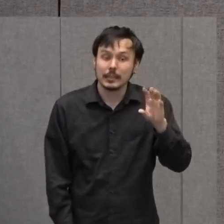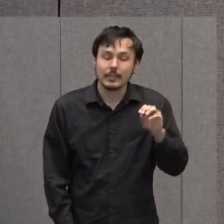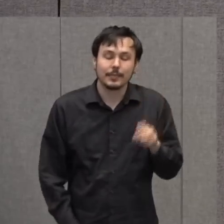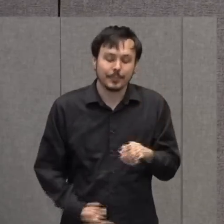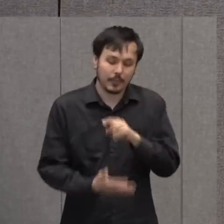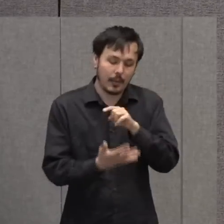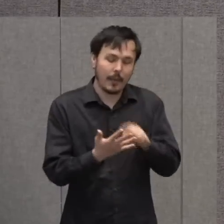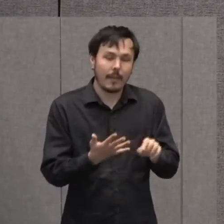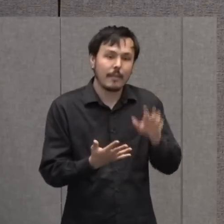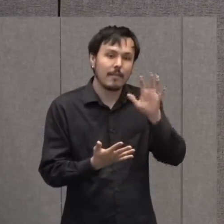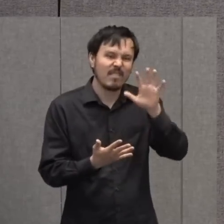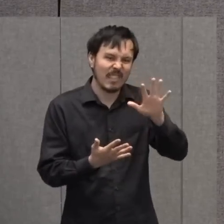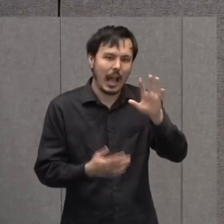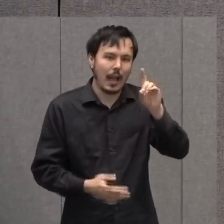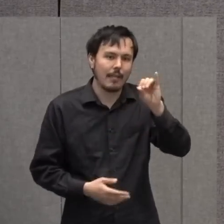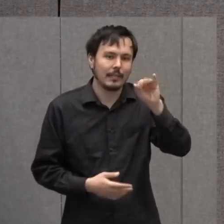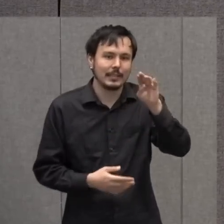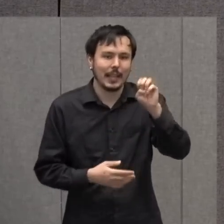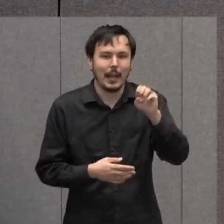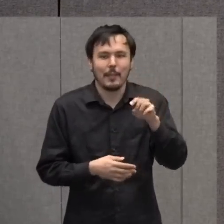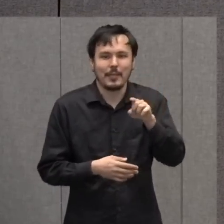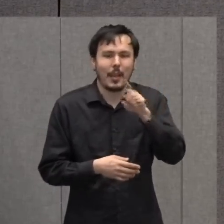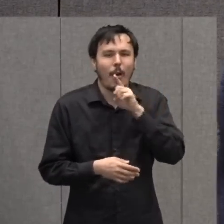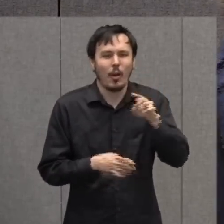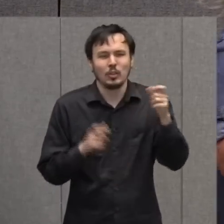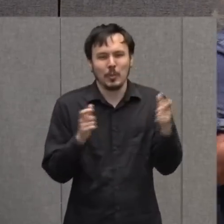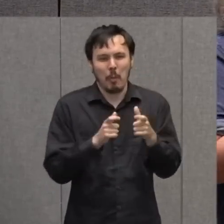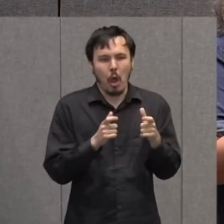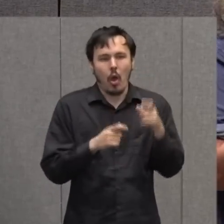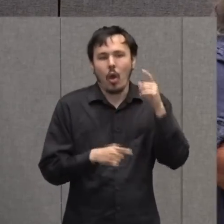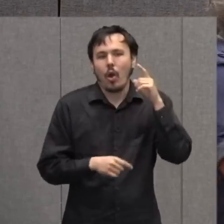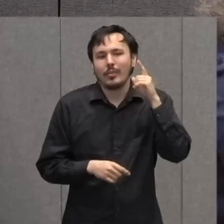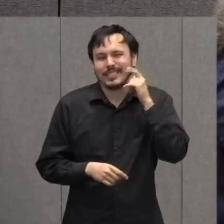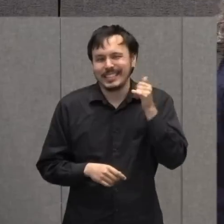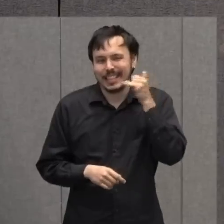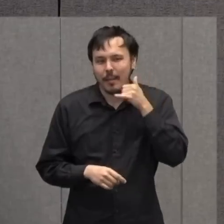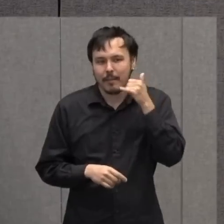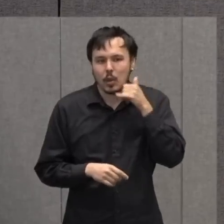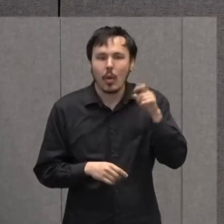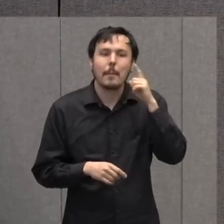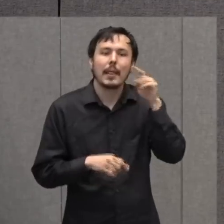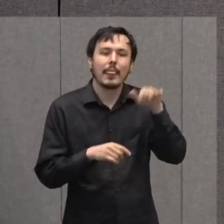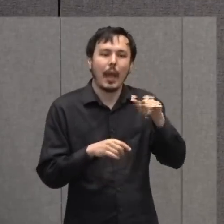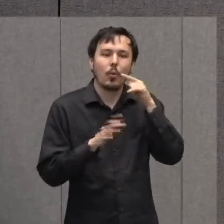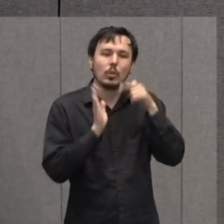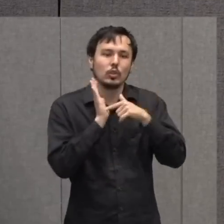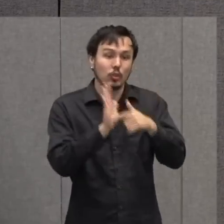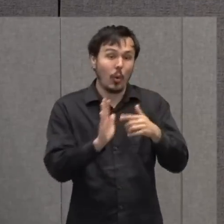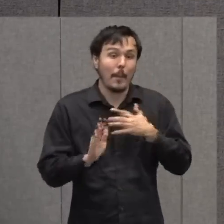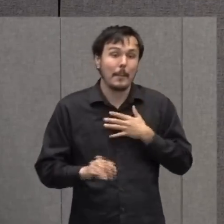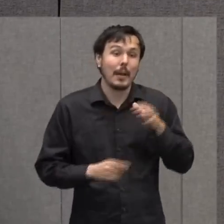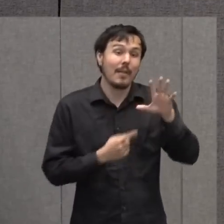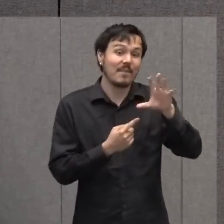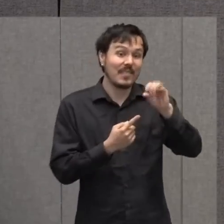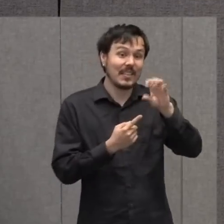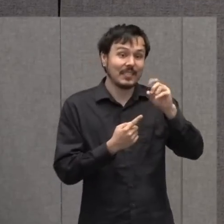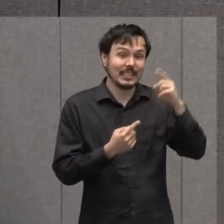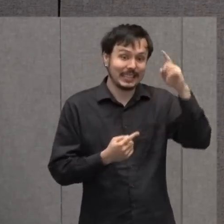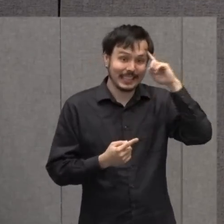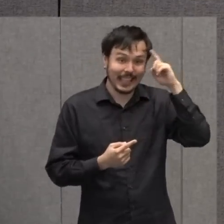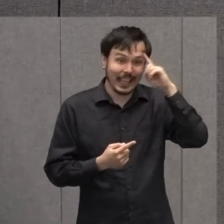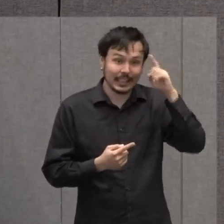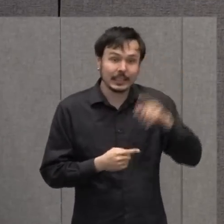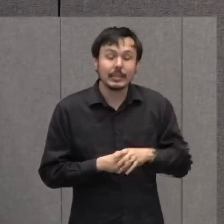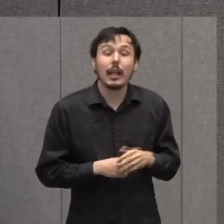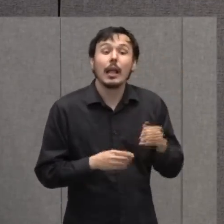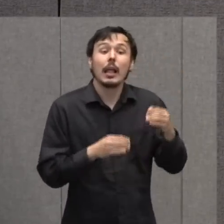dimes. They're really small and silver, but that's going to represent my 50 cents. 450.